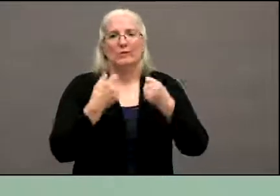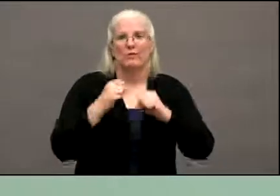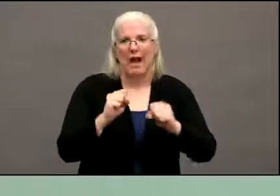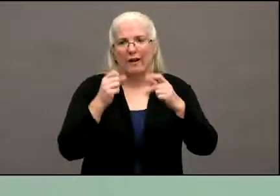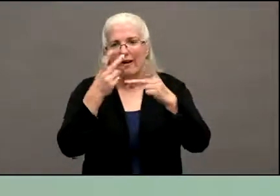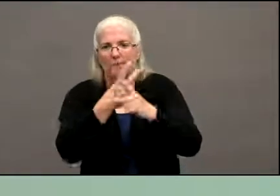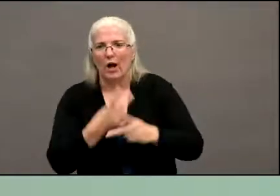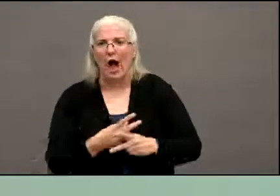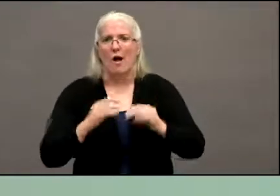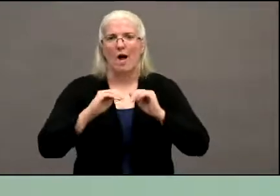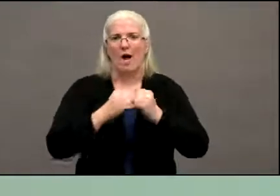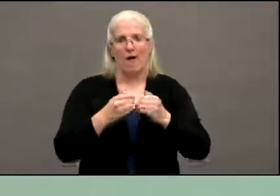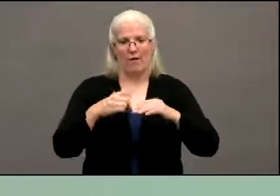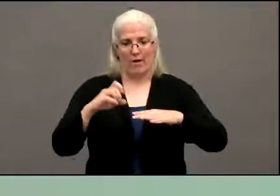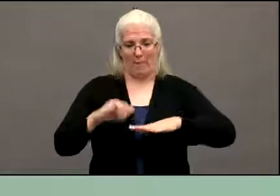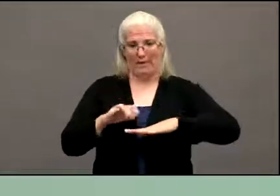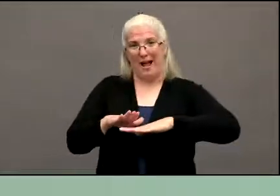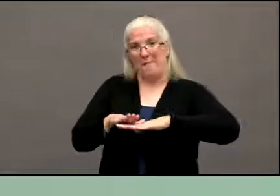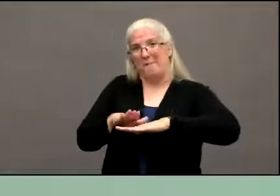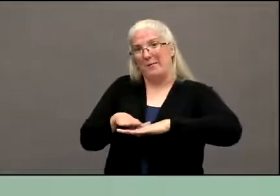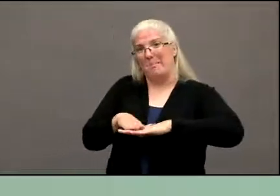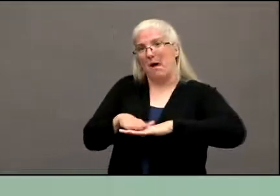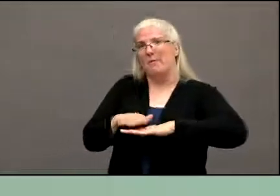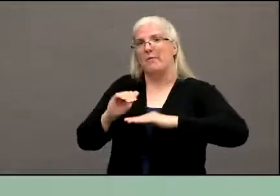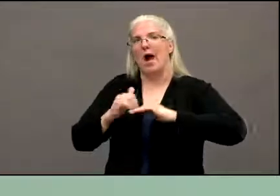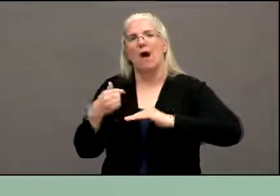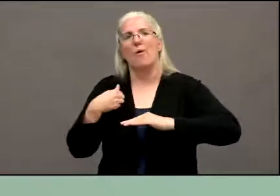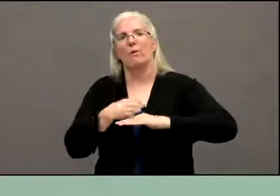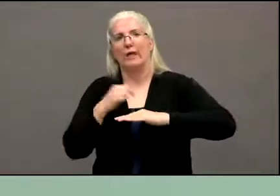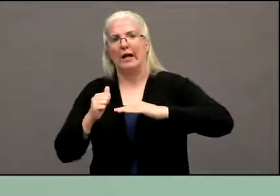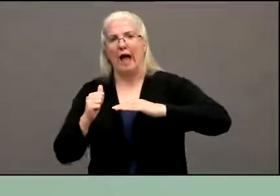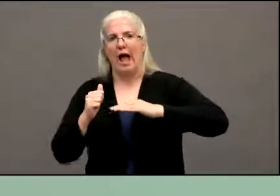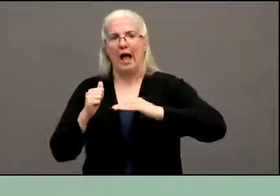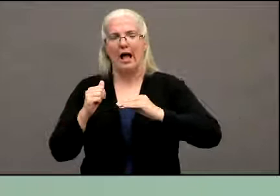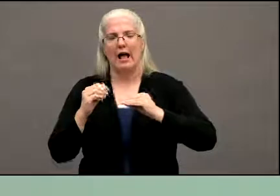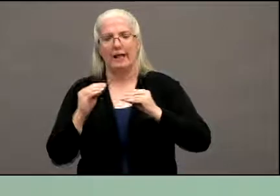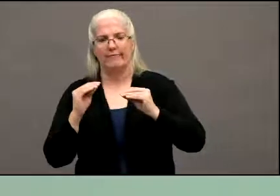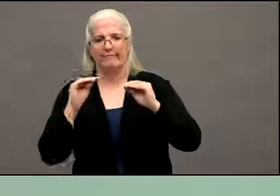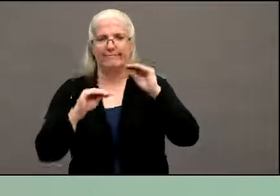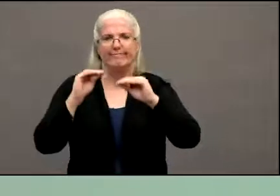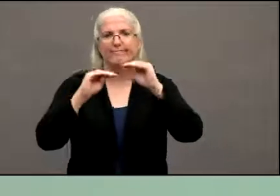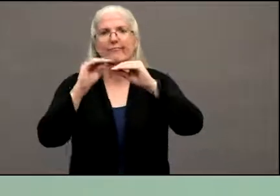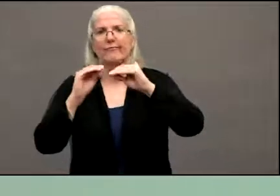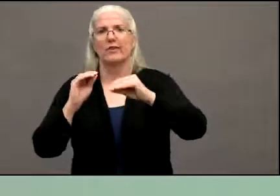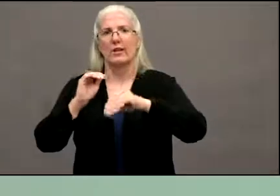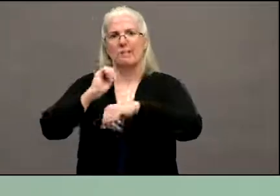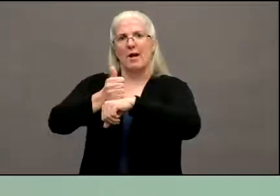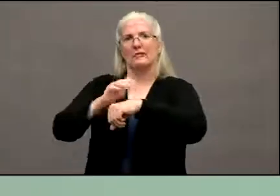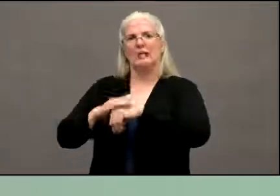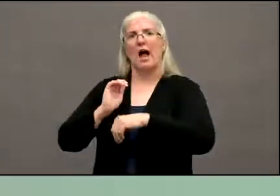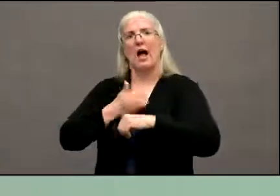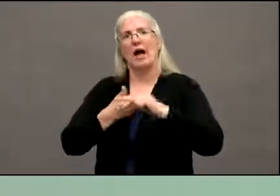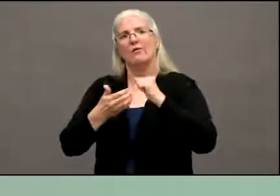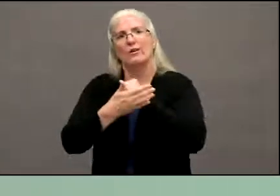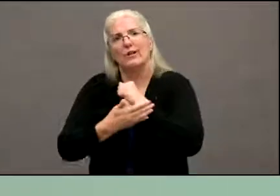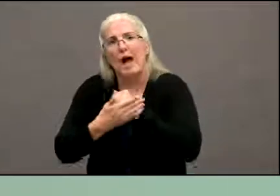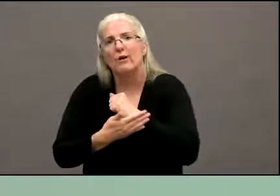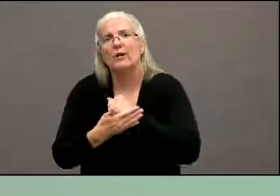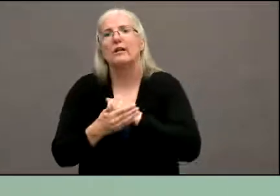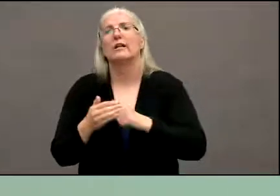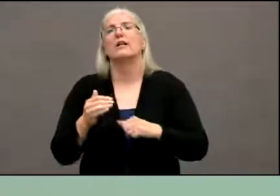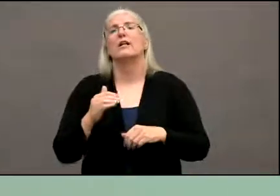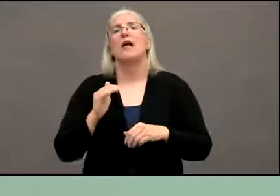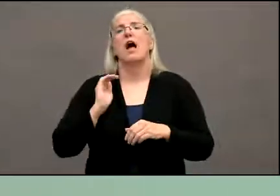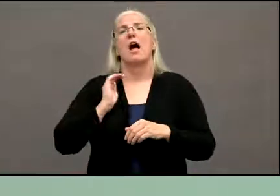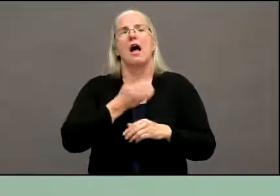That reflects the unique nature of our county, our demographic, our diversity. We are an international hub of